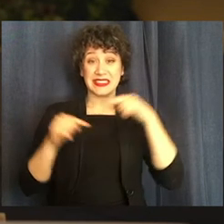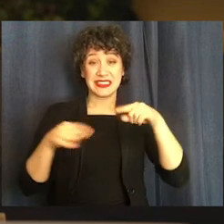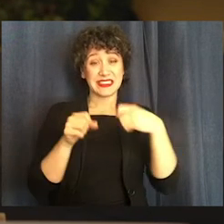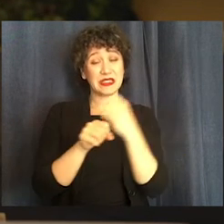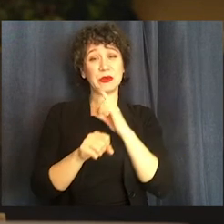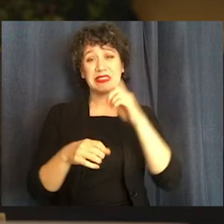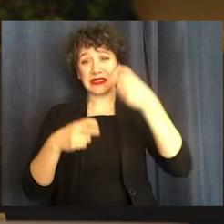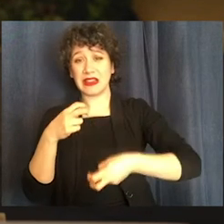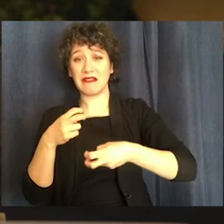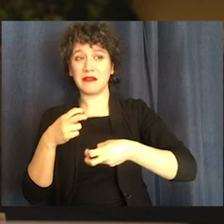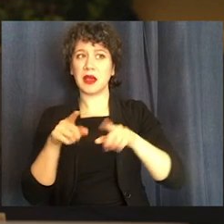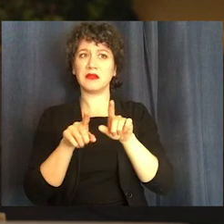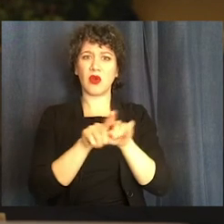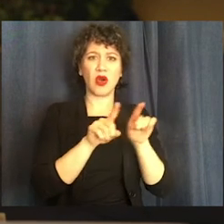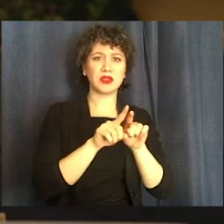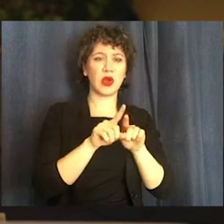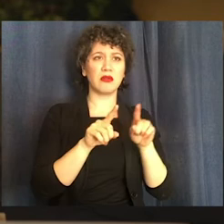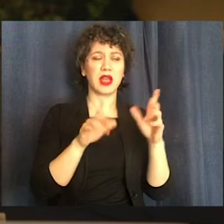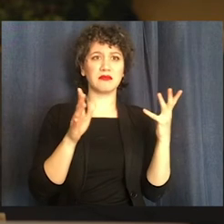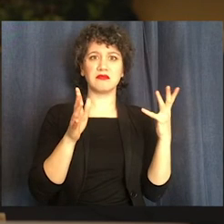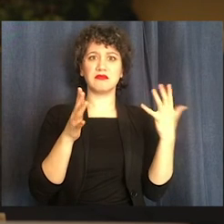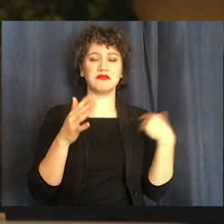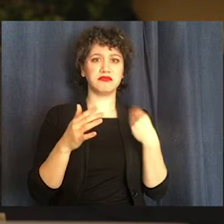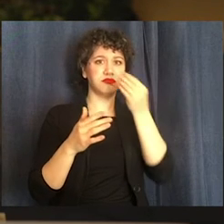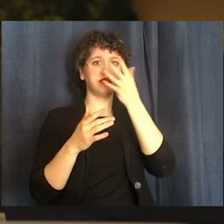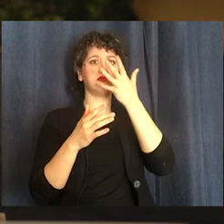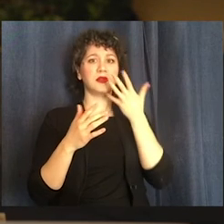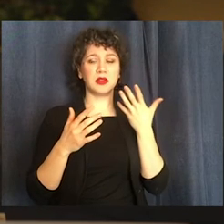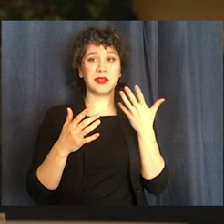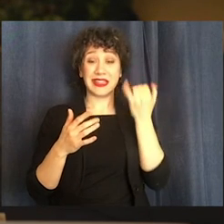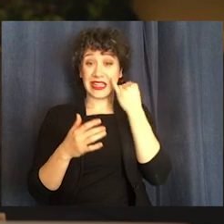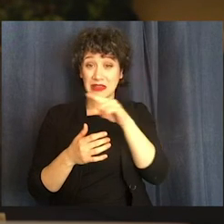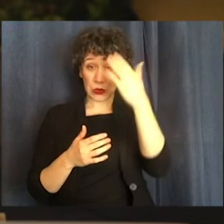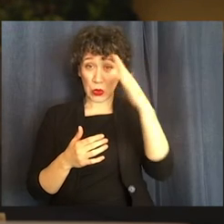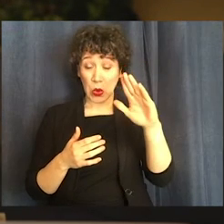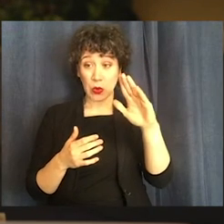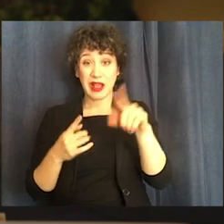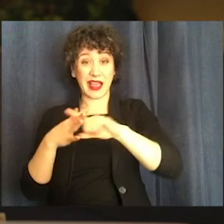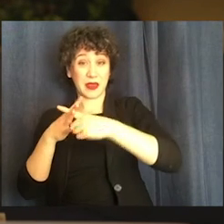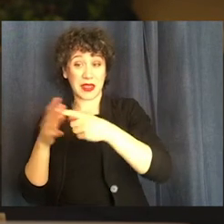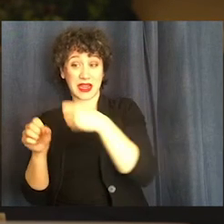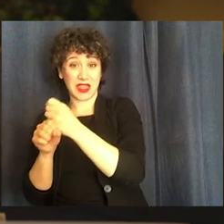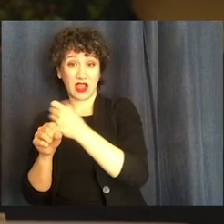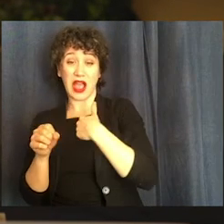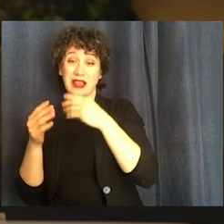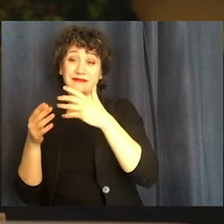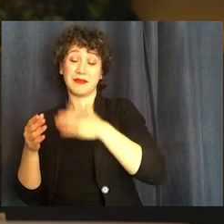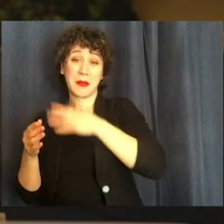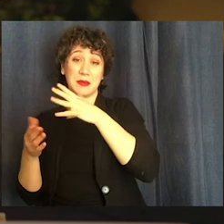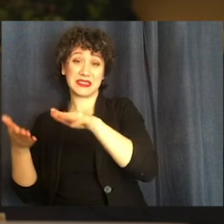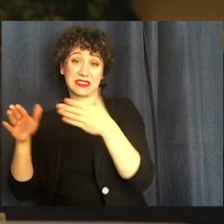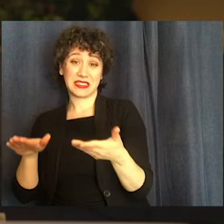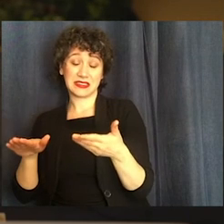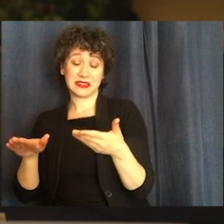in a million years did I think I would live through something like that. I mean, no one really does until it happens, but it just proves that you never know what life is